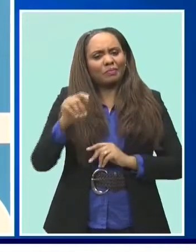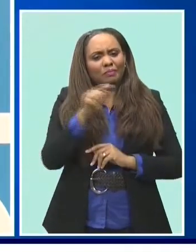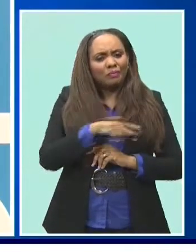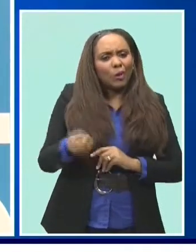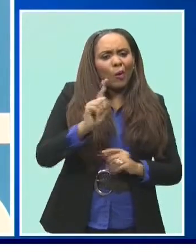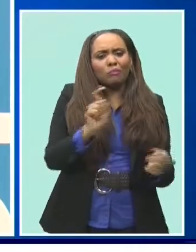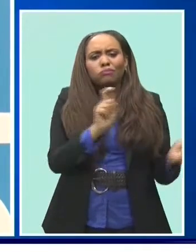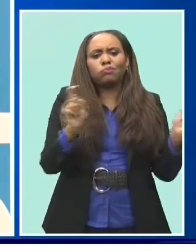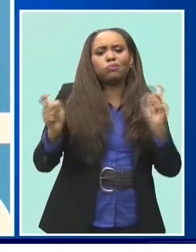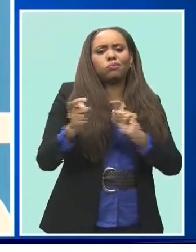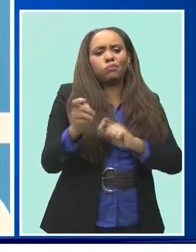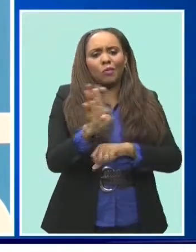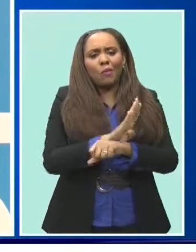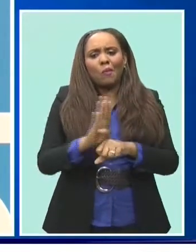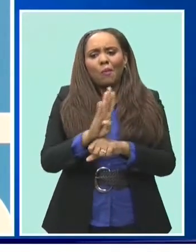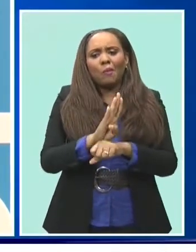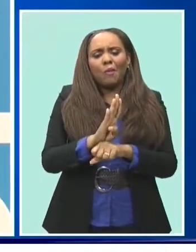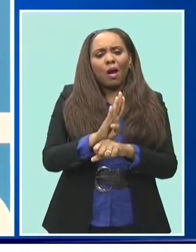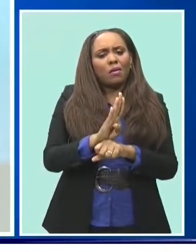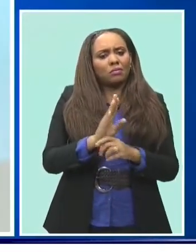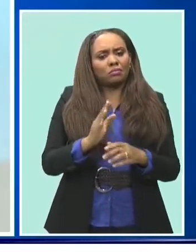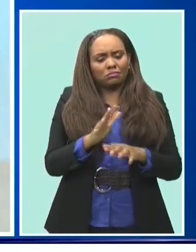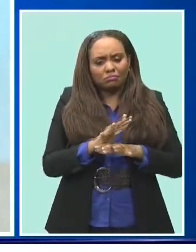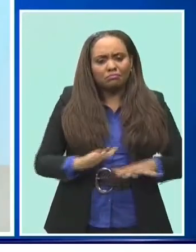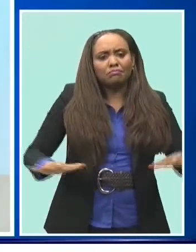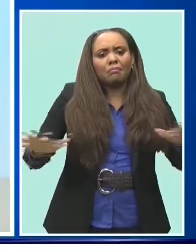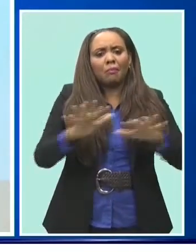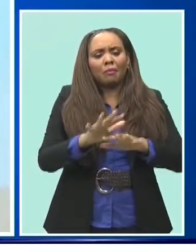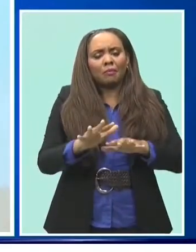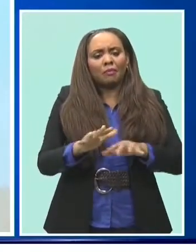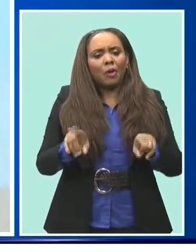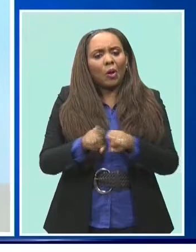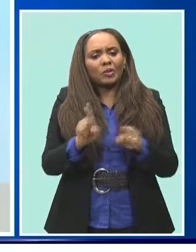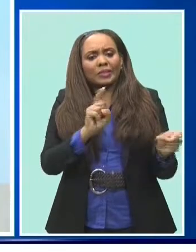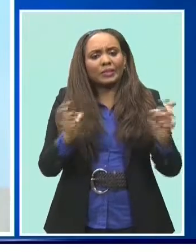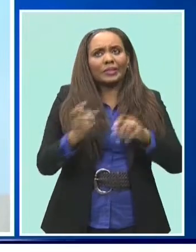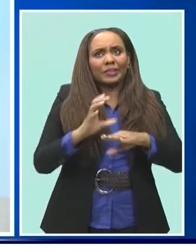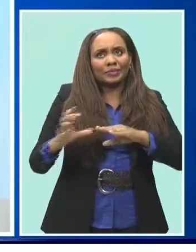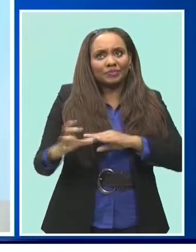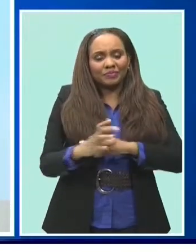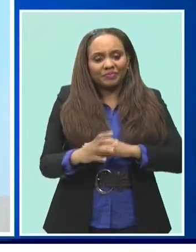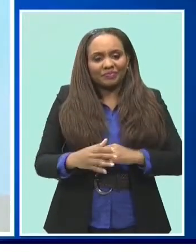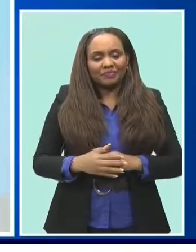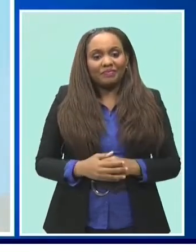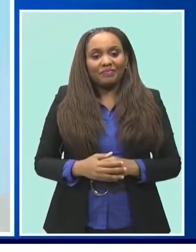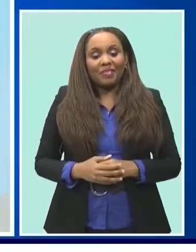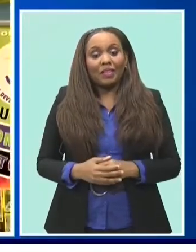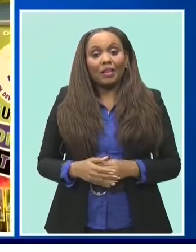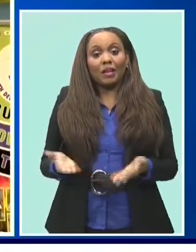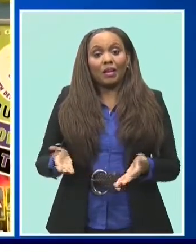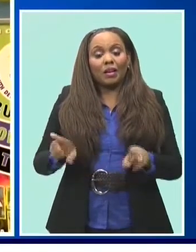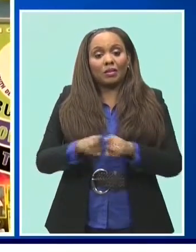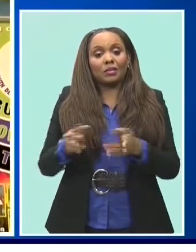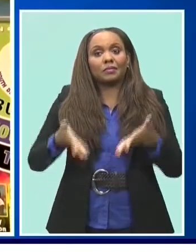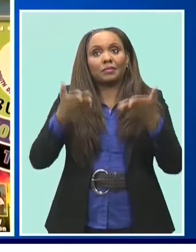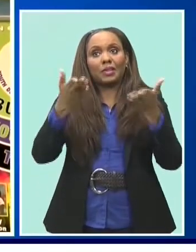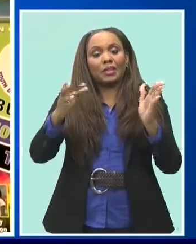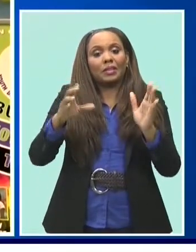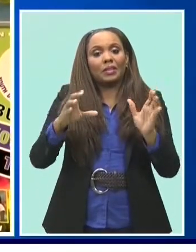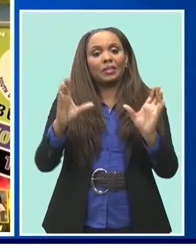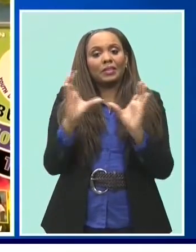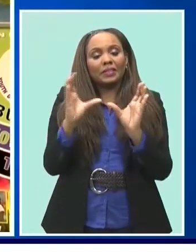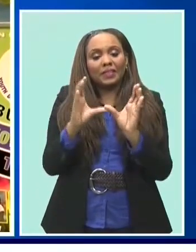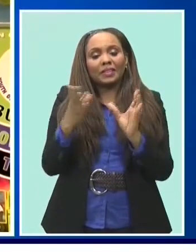direction of this country and this region. The highlight of the day, the presentation of certificates and